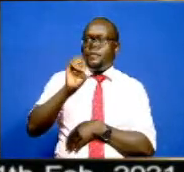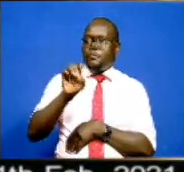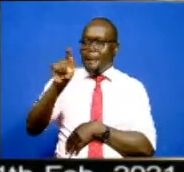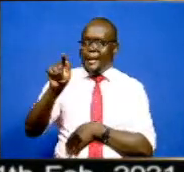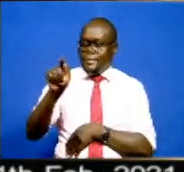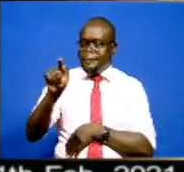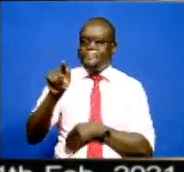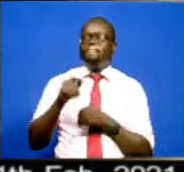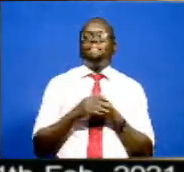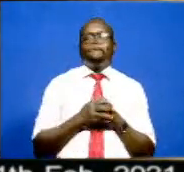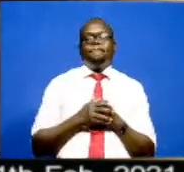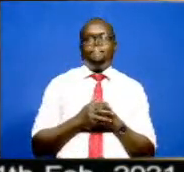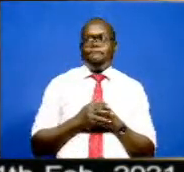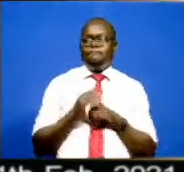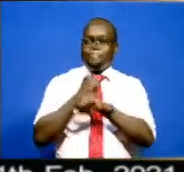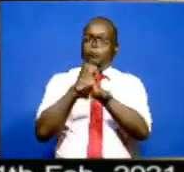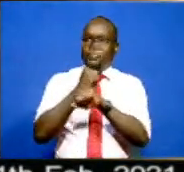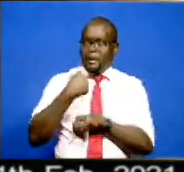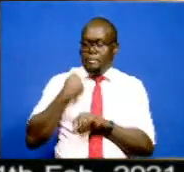Honorable Speaker,